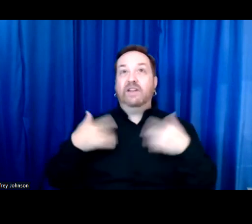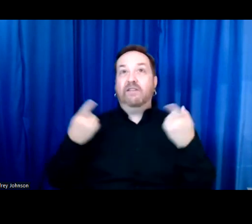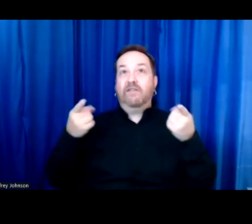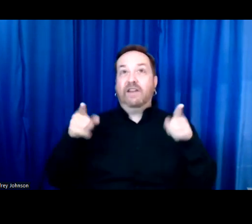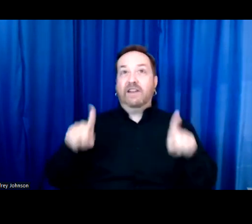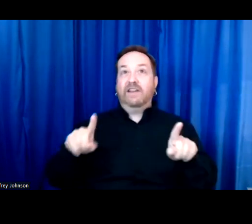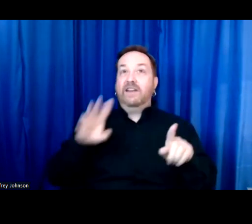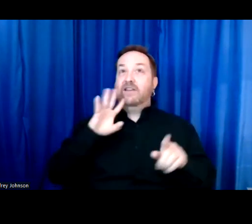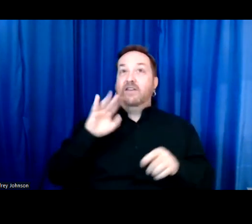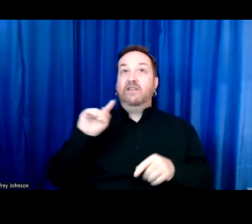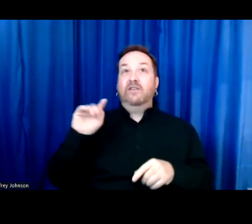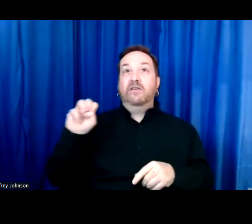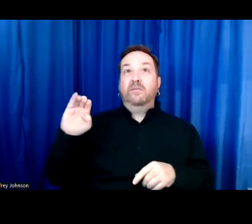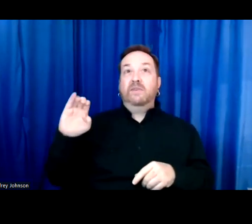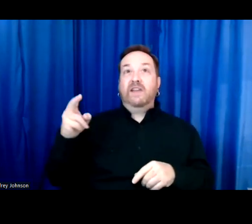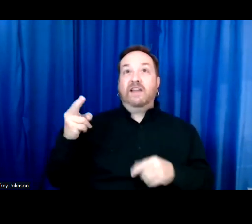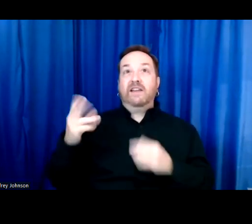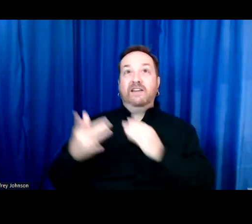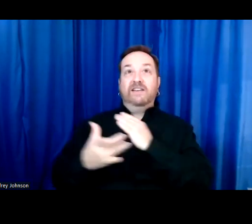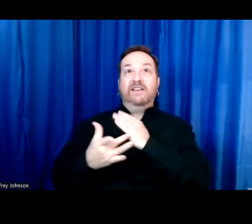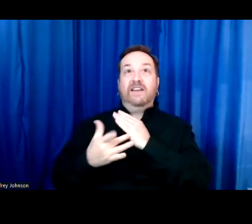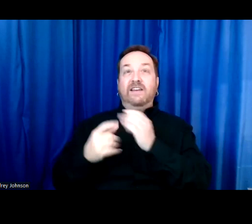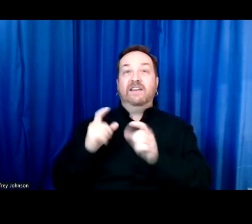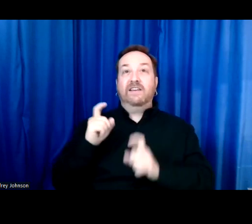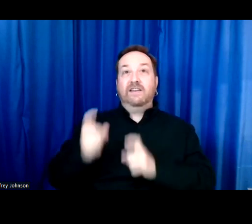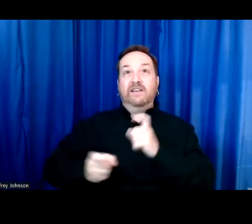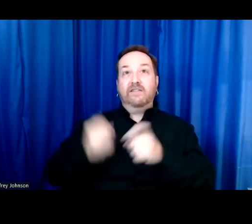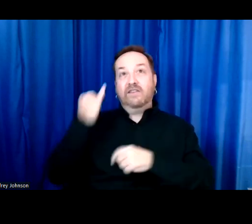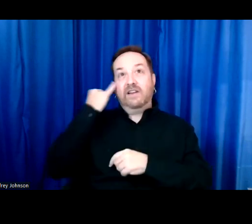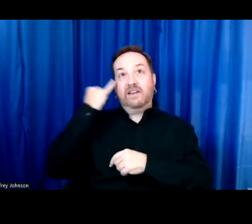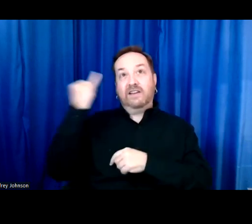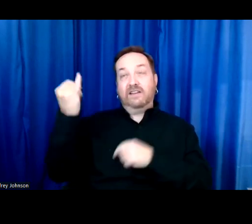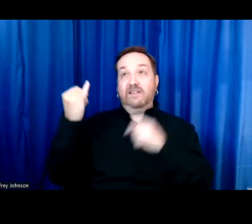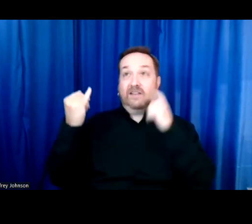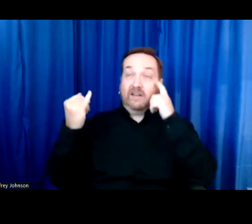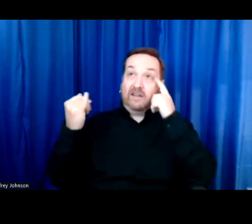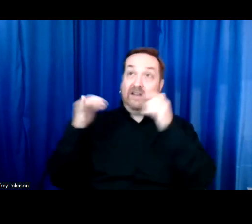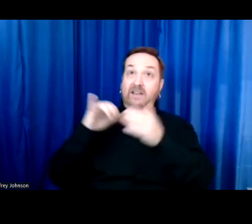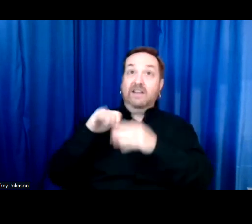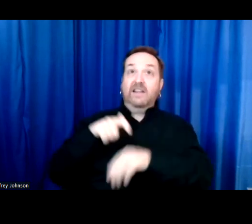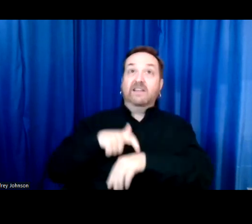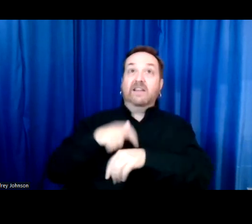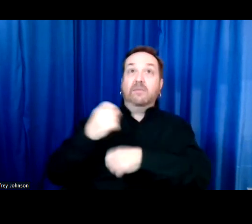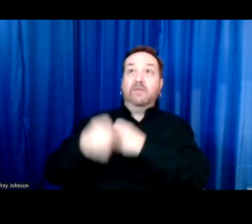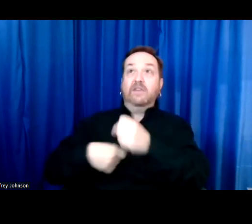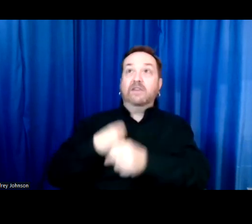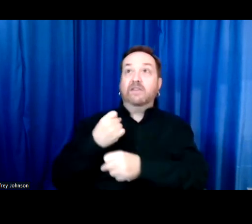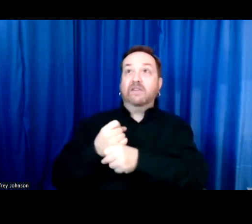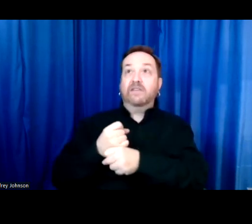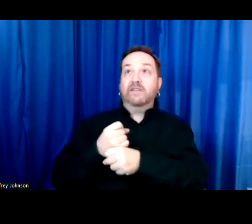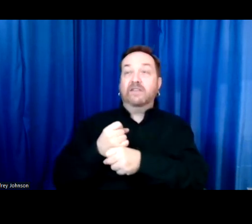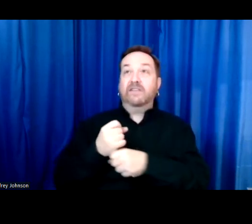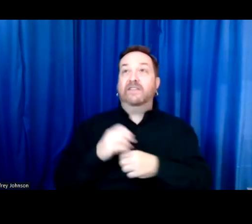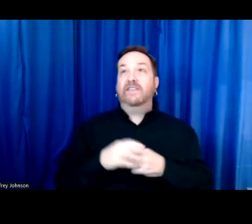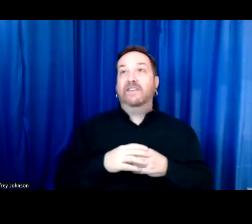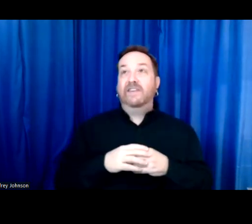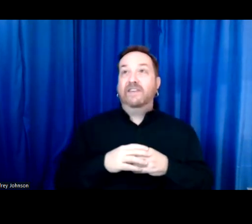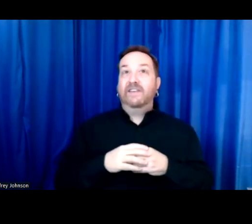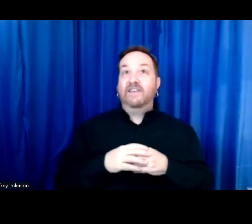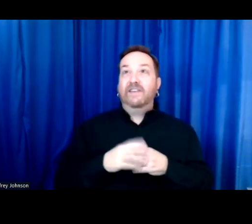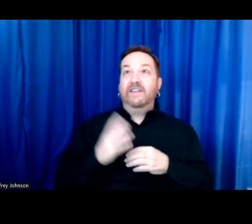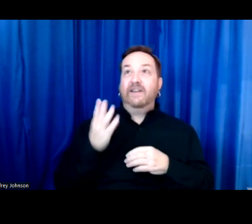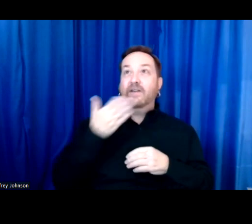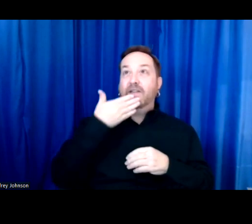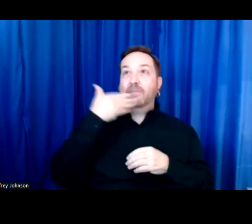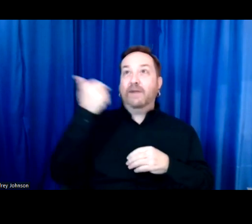tech gift ideas with everybody. It's that time of year. Here, let me see. There, that's